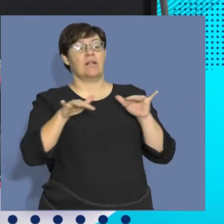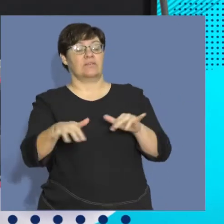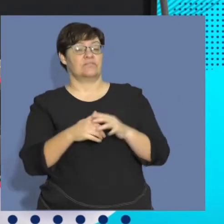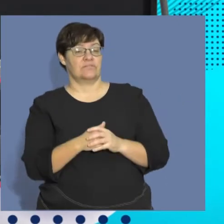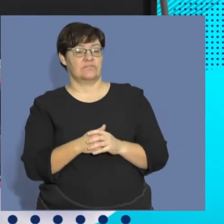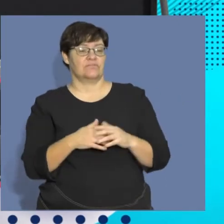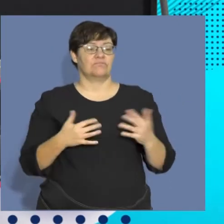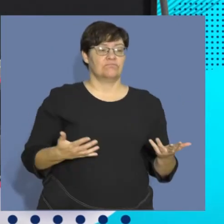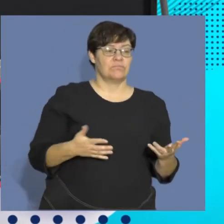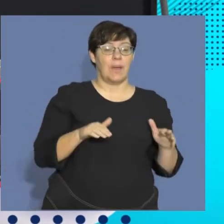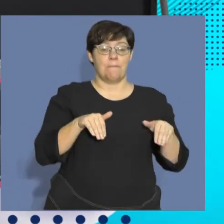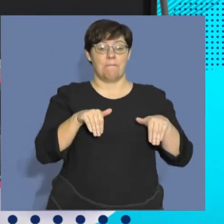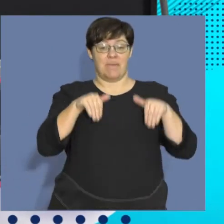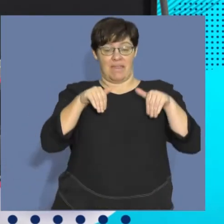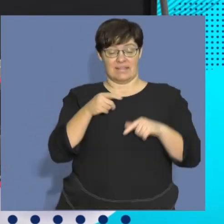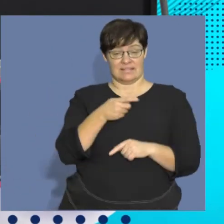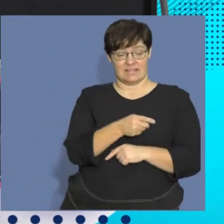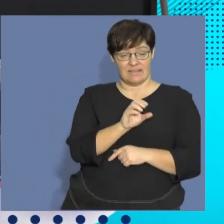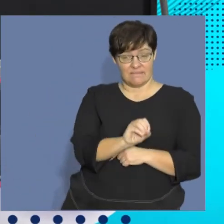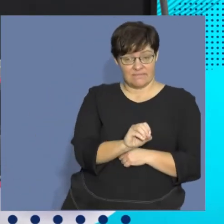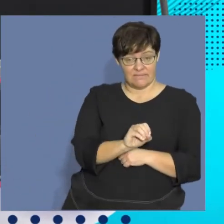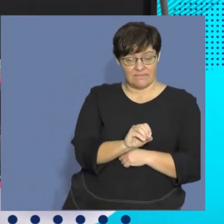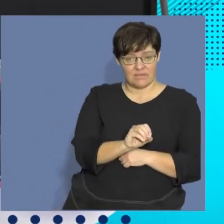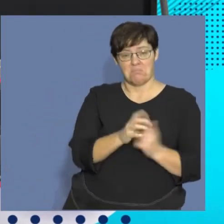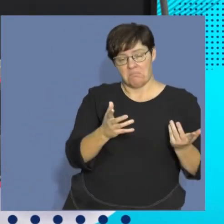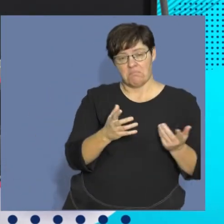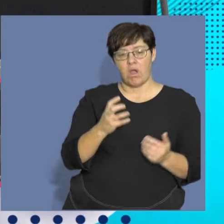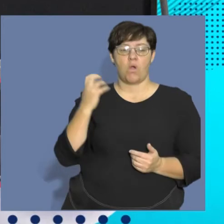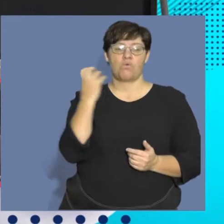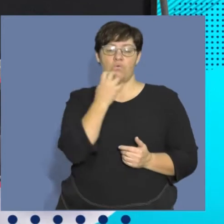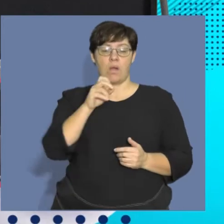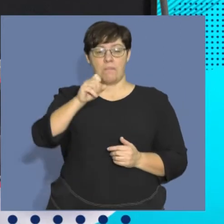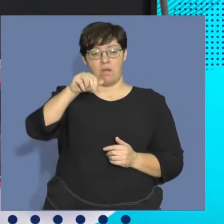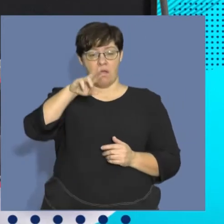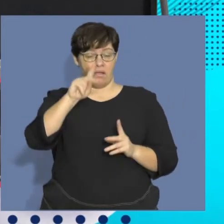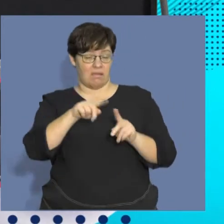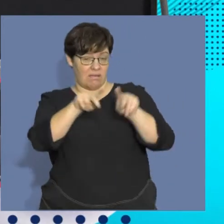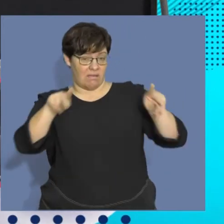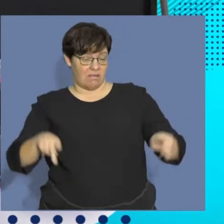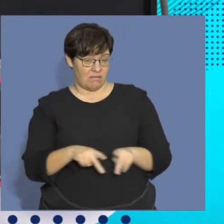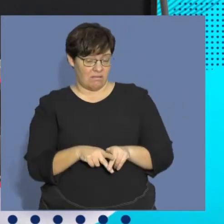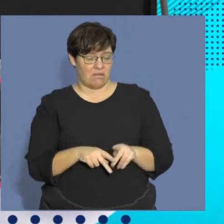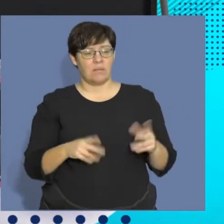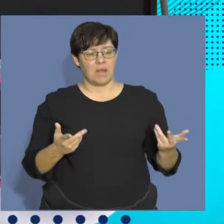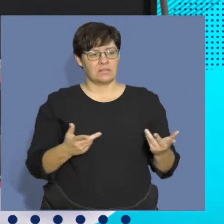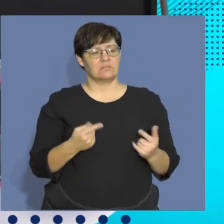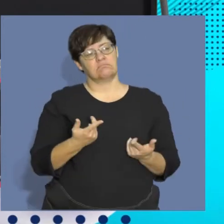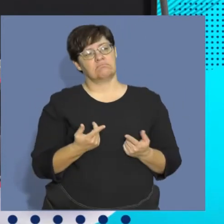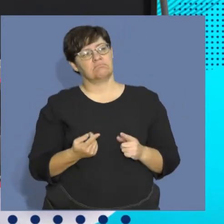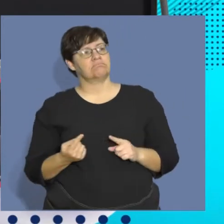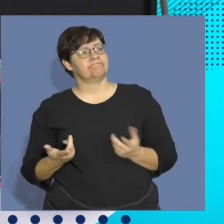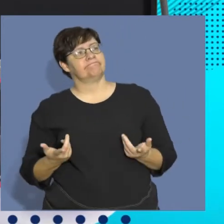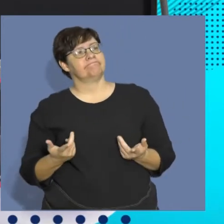population of meerkats, say, in the Kruger Park, and the population of